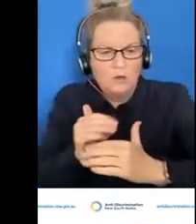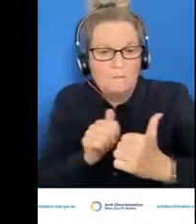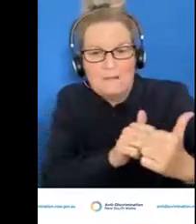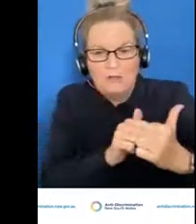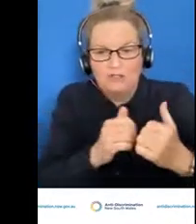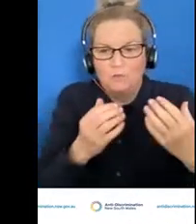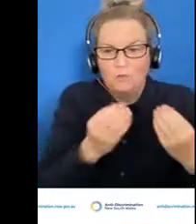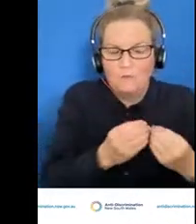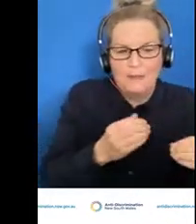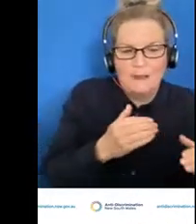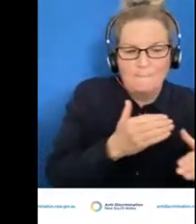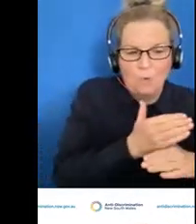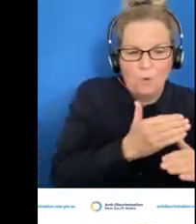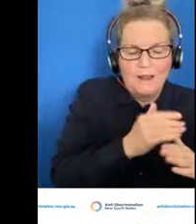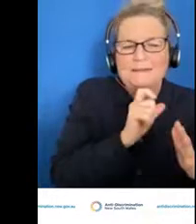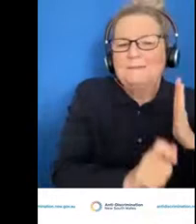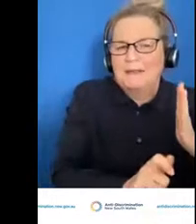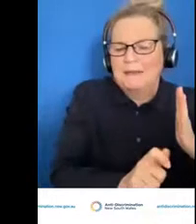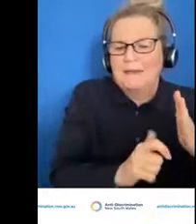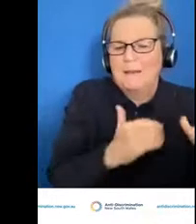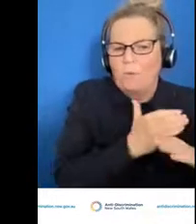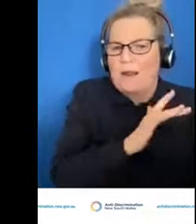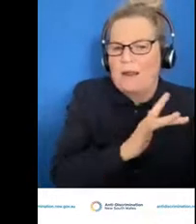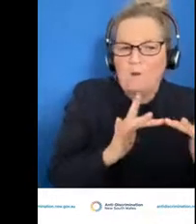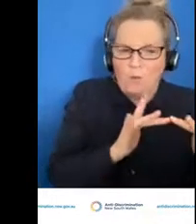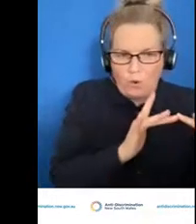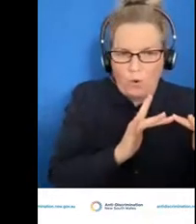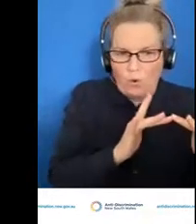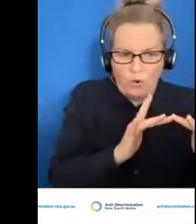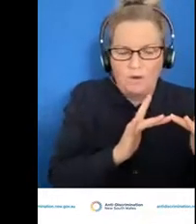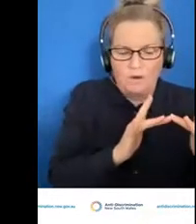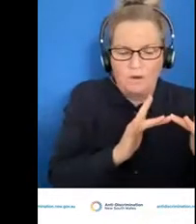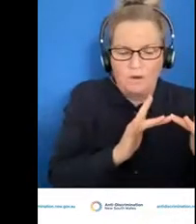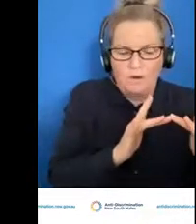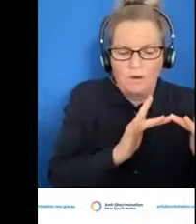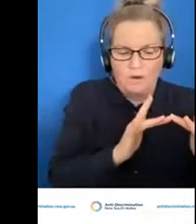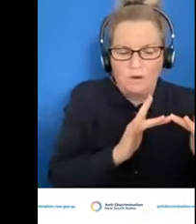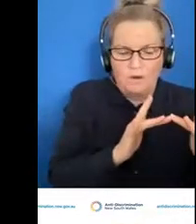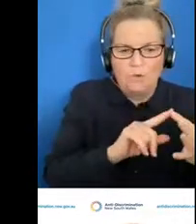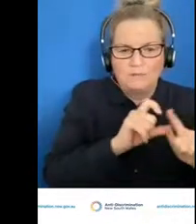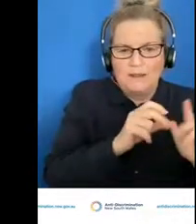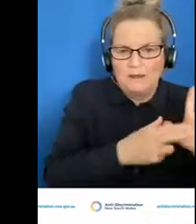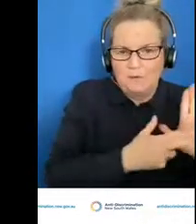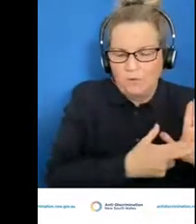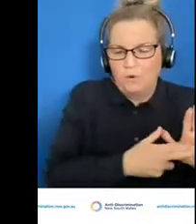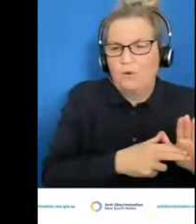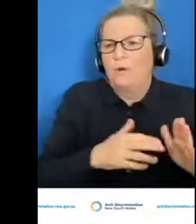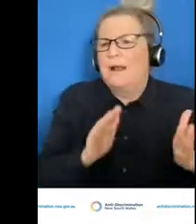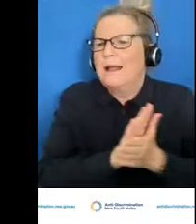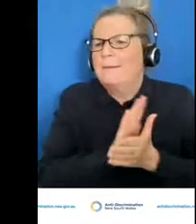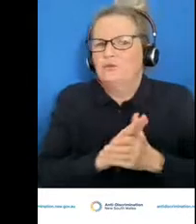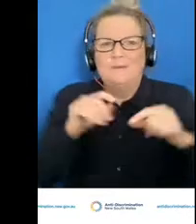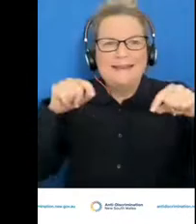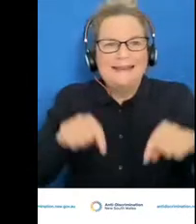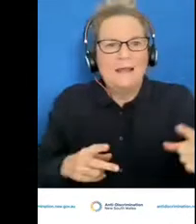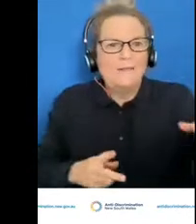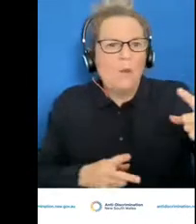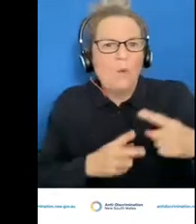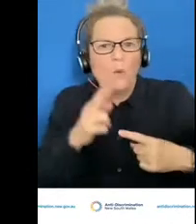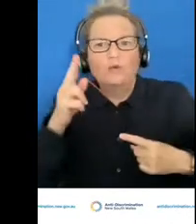the Disability Employee Network. So it is an absolute pleasure to be in at the launch of the